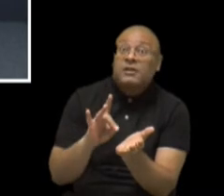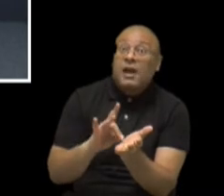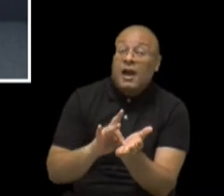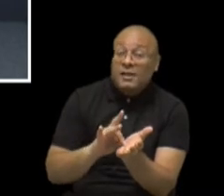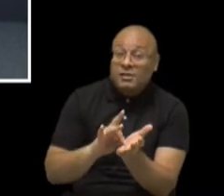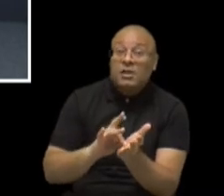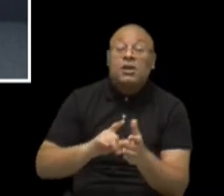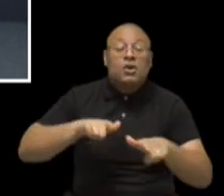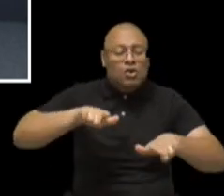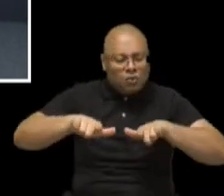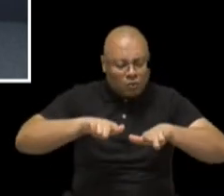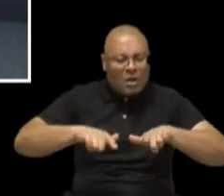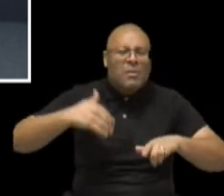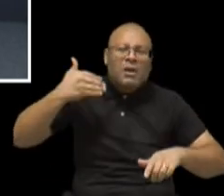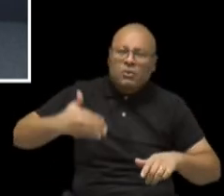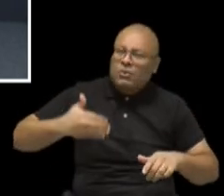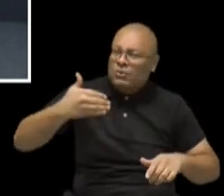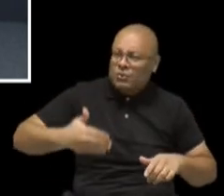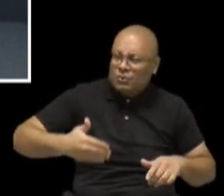way. So